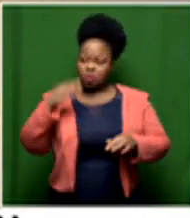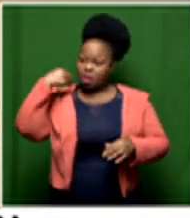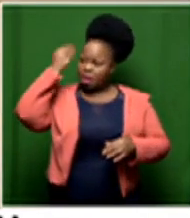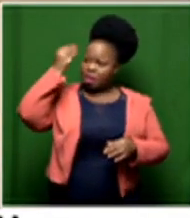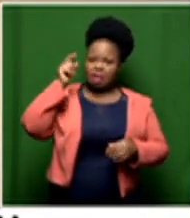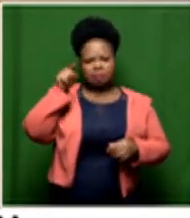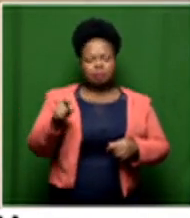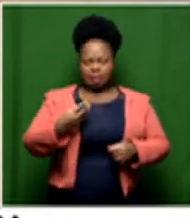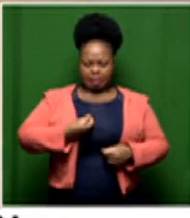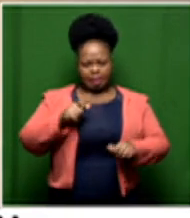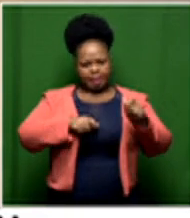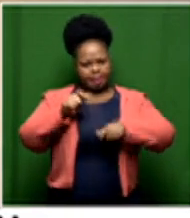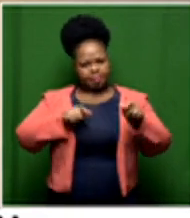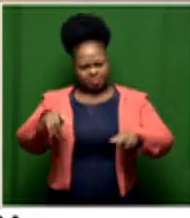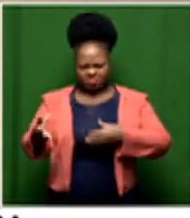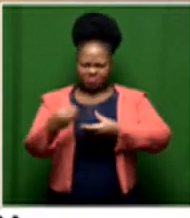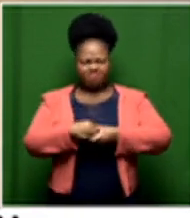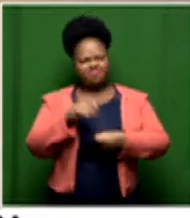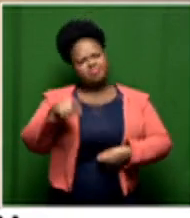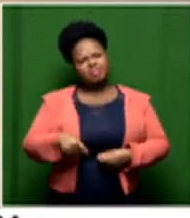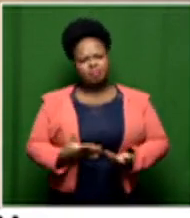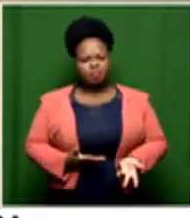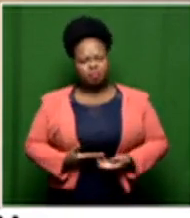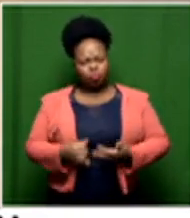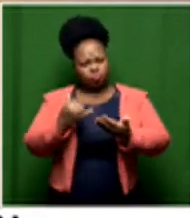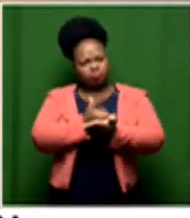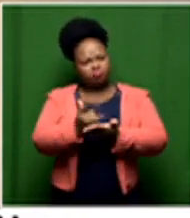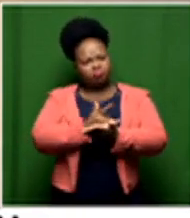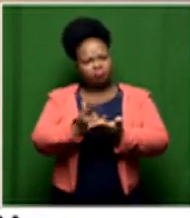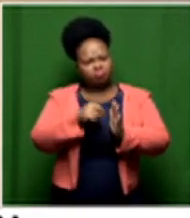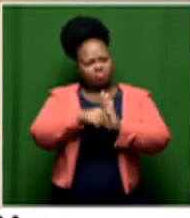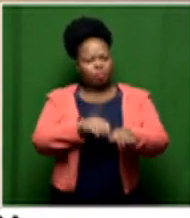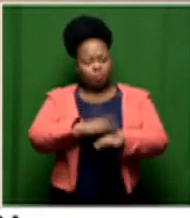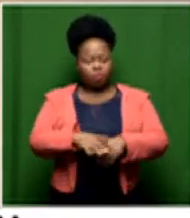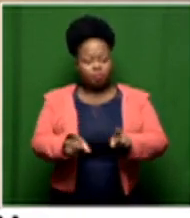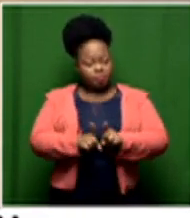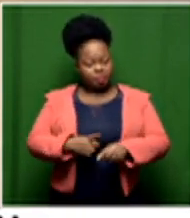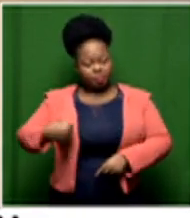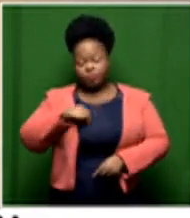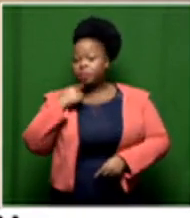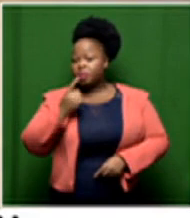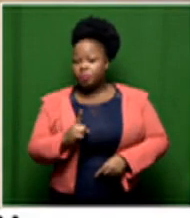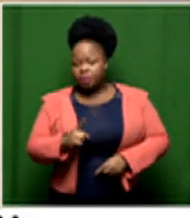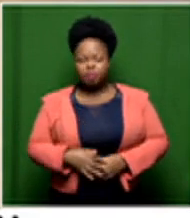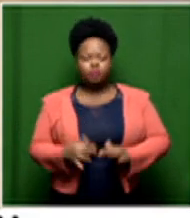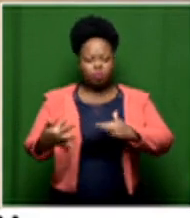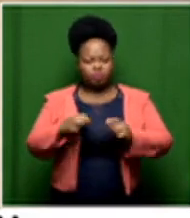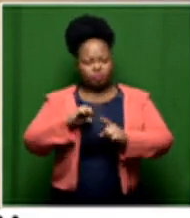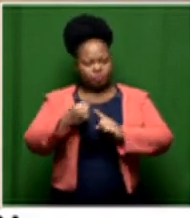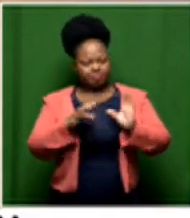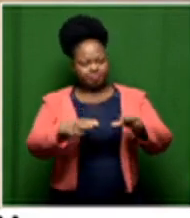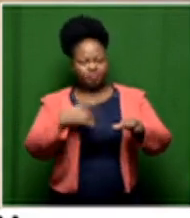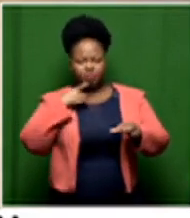adult and young people, should be involved in this conversation. And what we're also saying, or what civil society is also saying, is